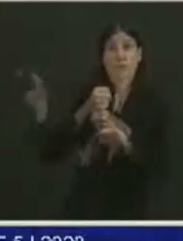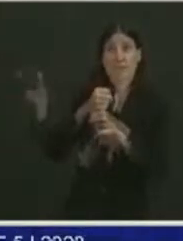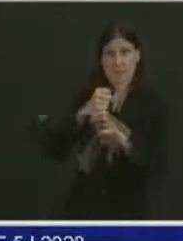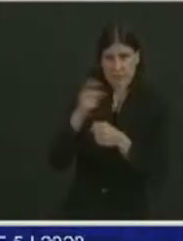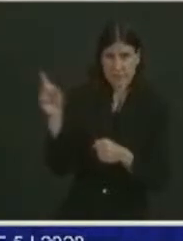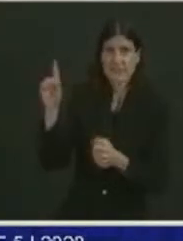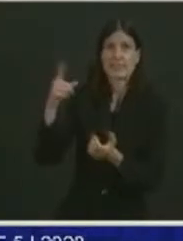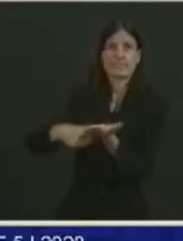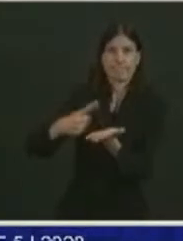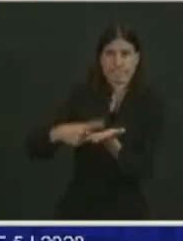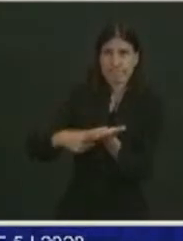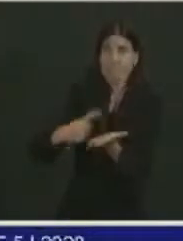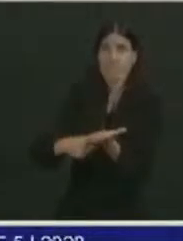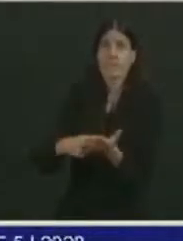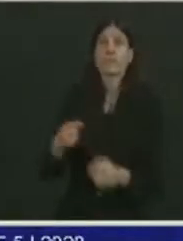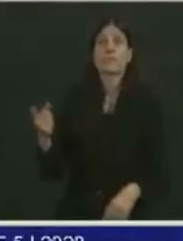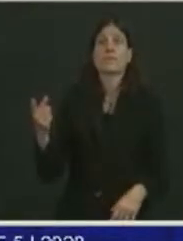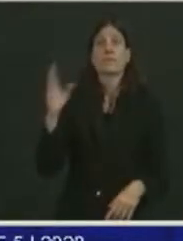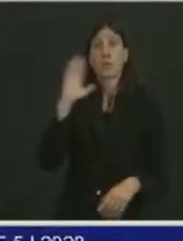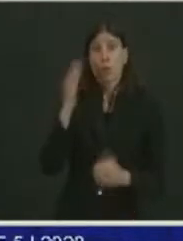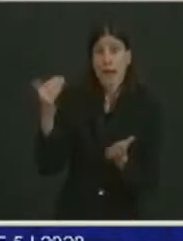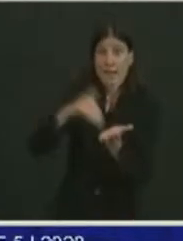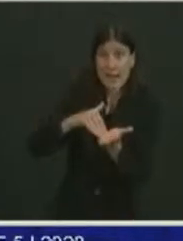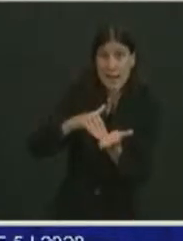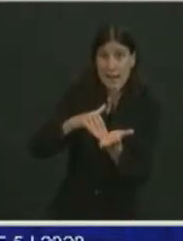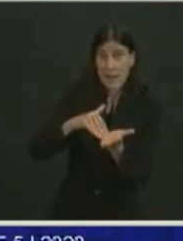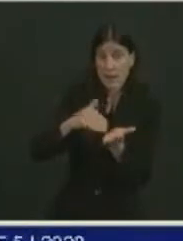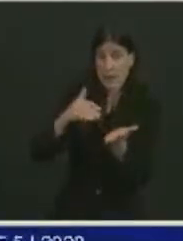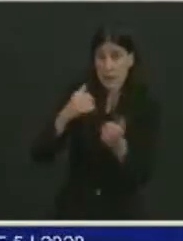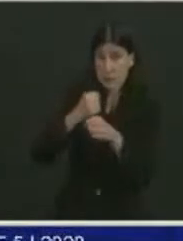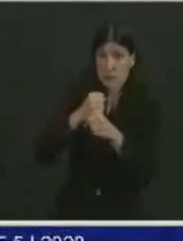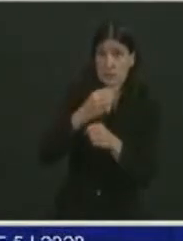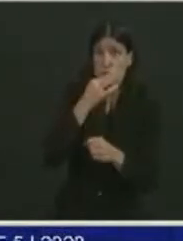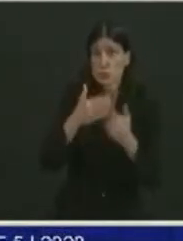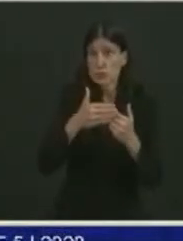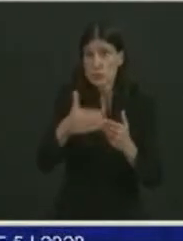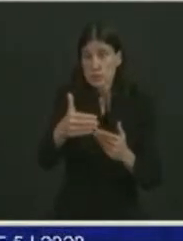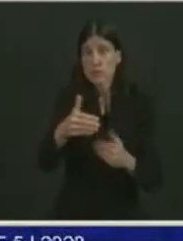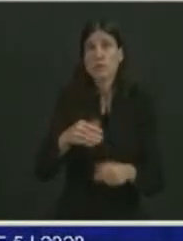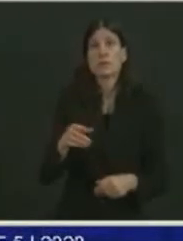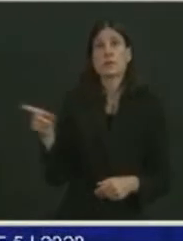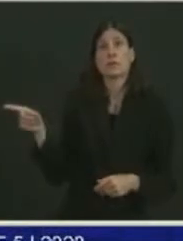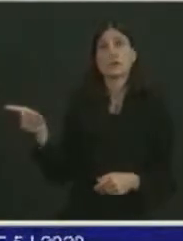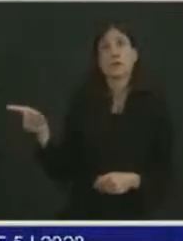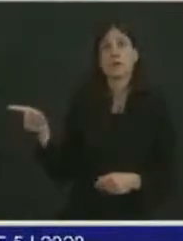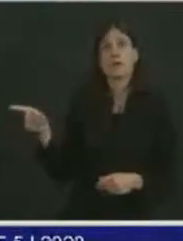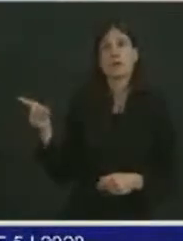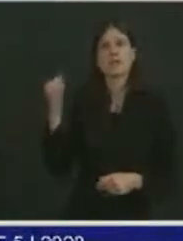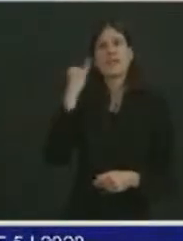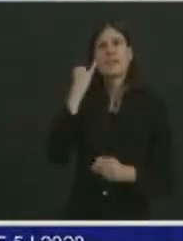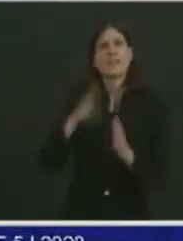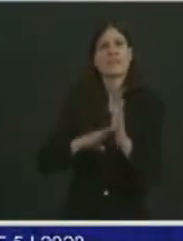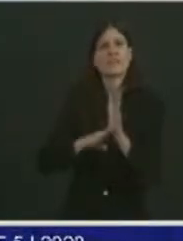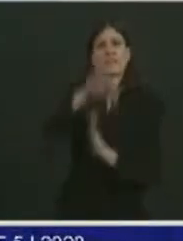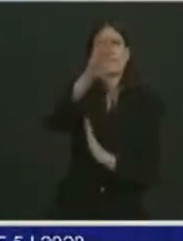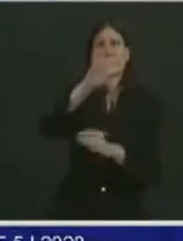are expecting 2 this weekend, is there a model out there for when we might see a spike?